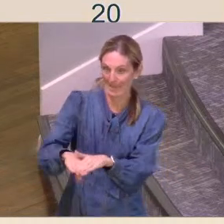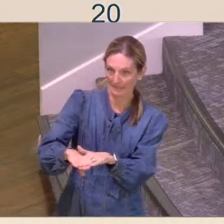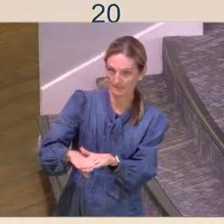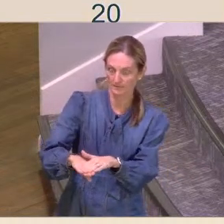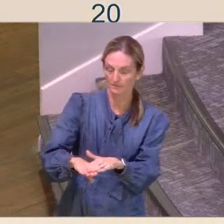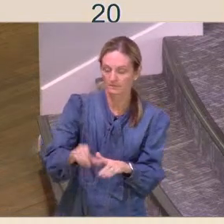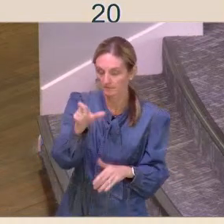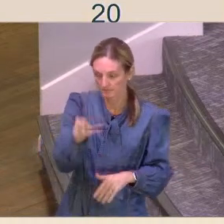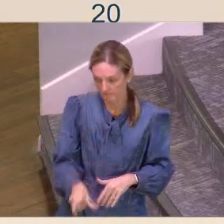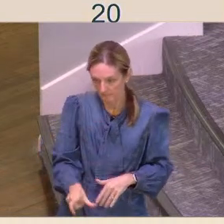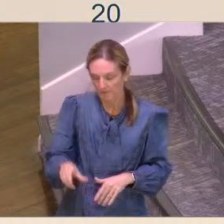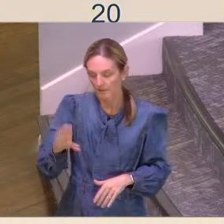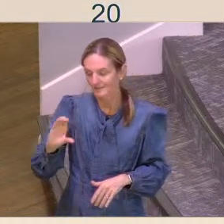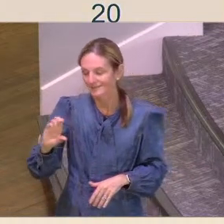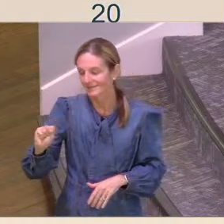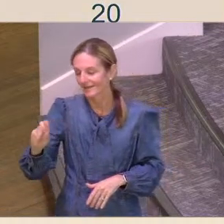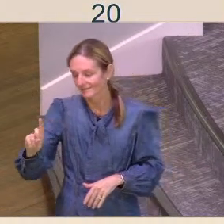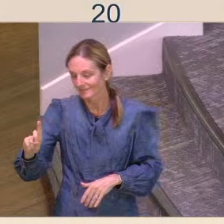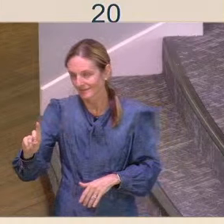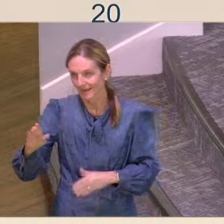have the CCSD average.